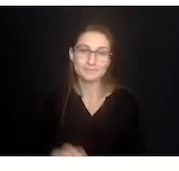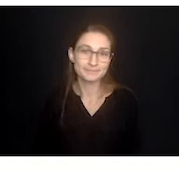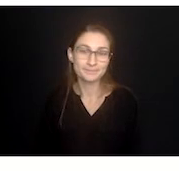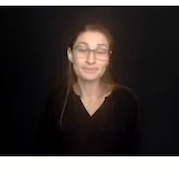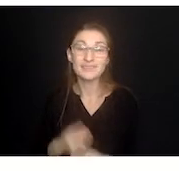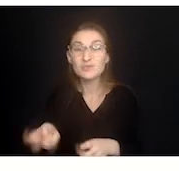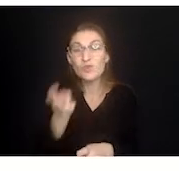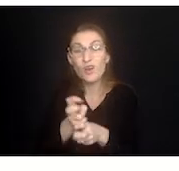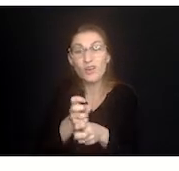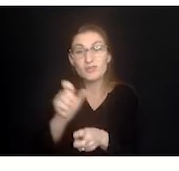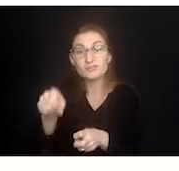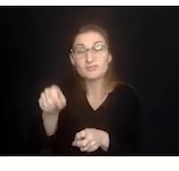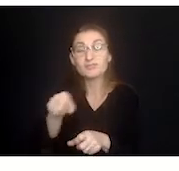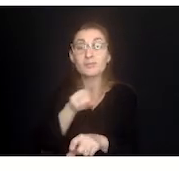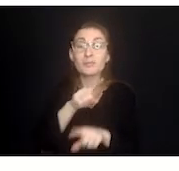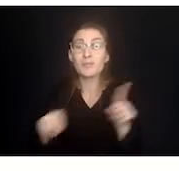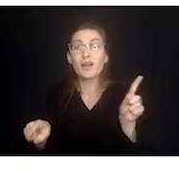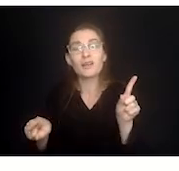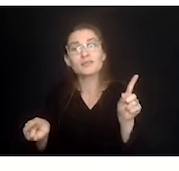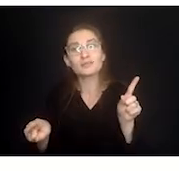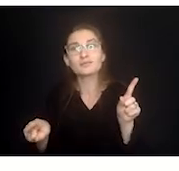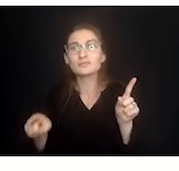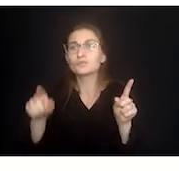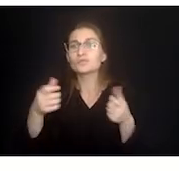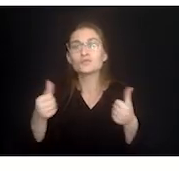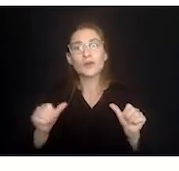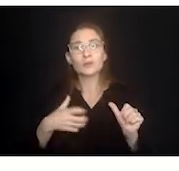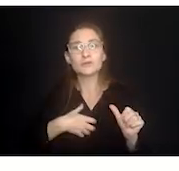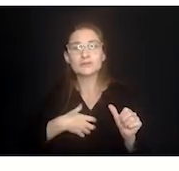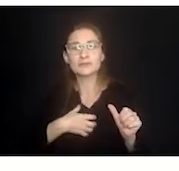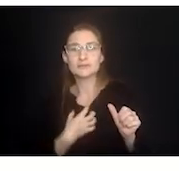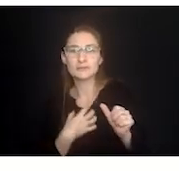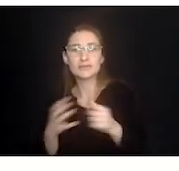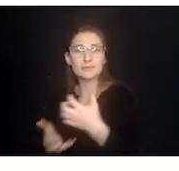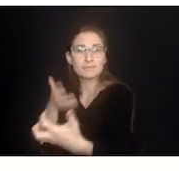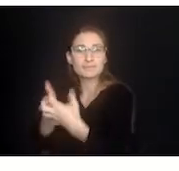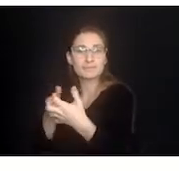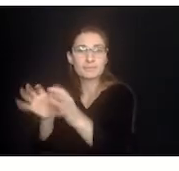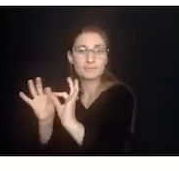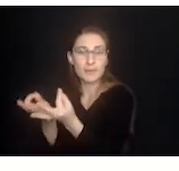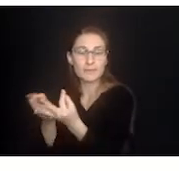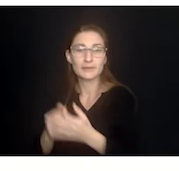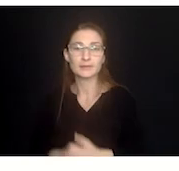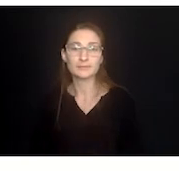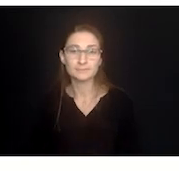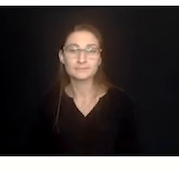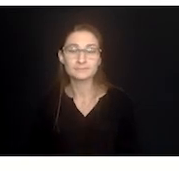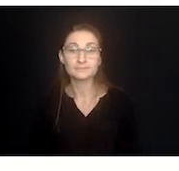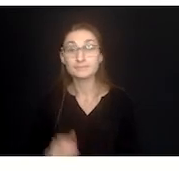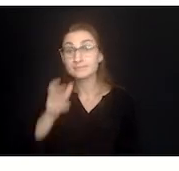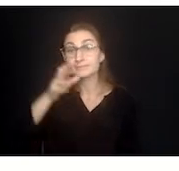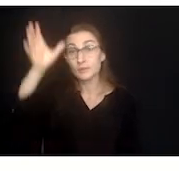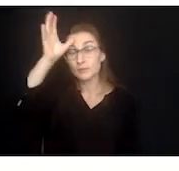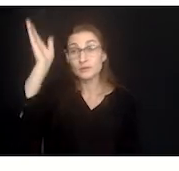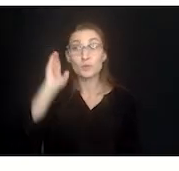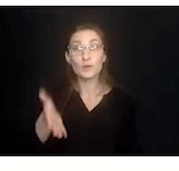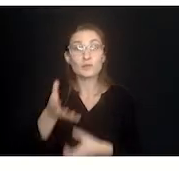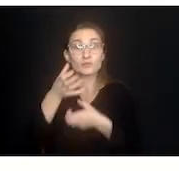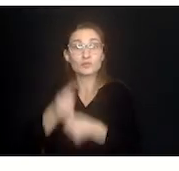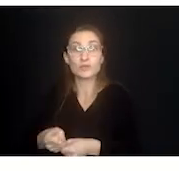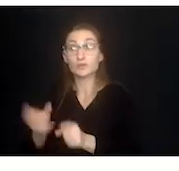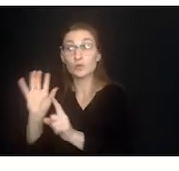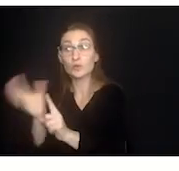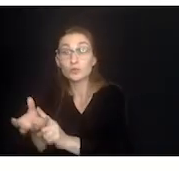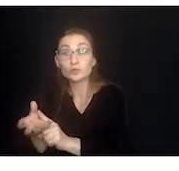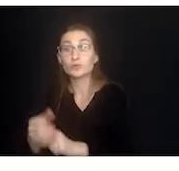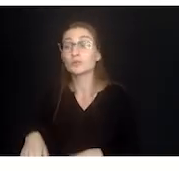It's difficult, but it's also important to try to attune your expertise to the needs of the family. Parents trust